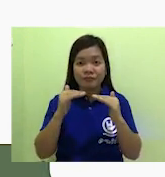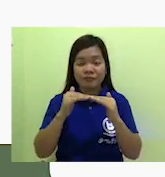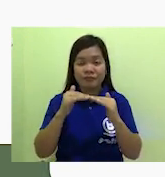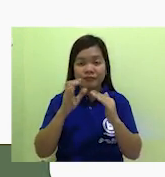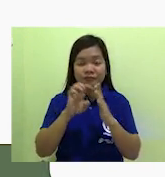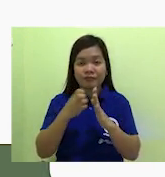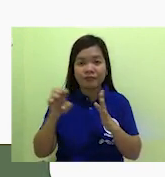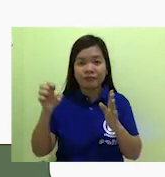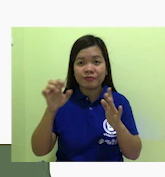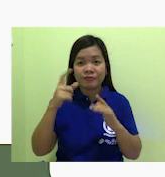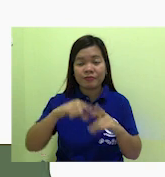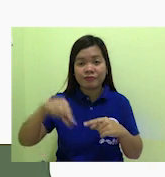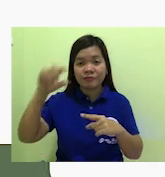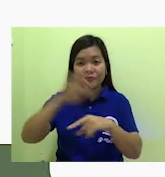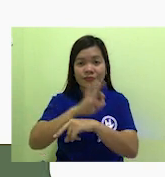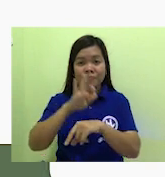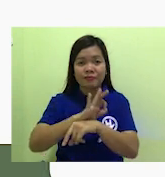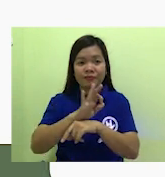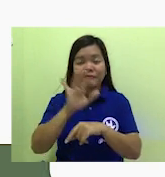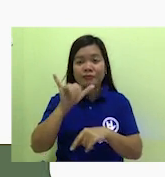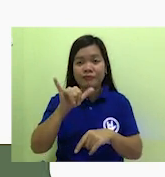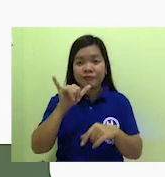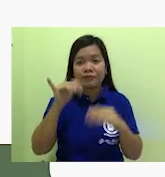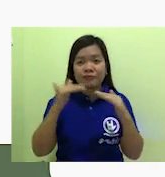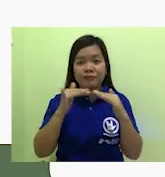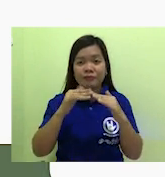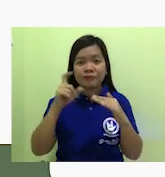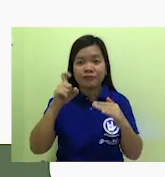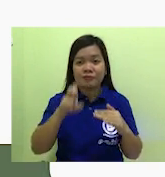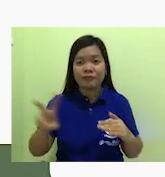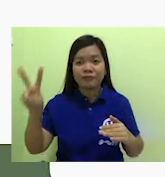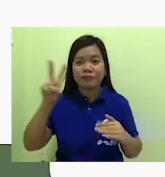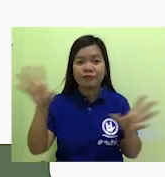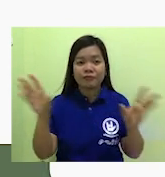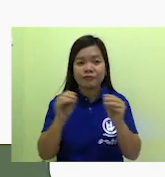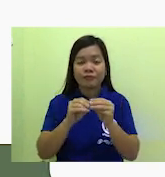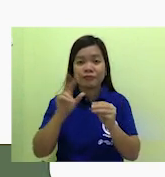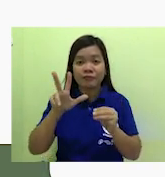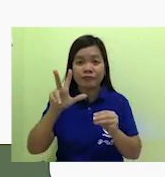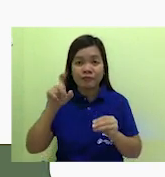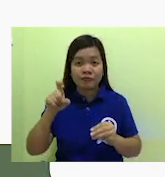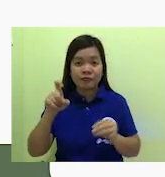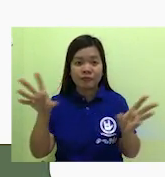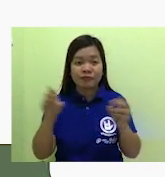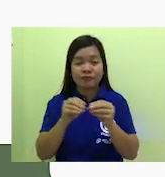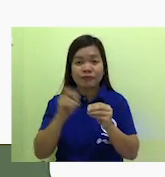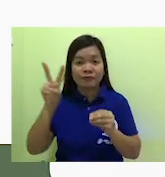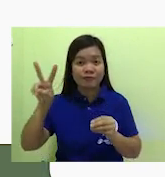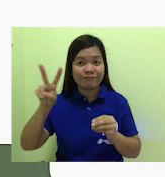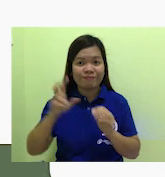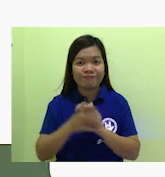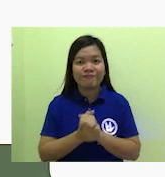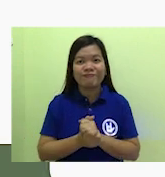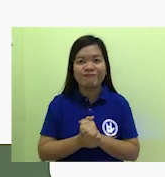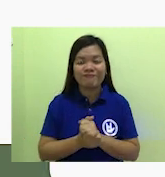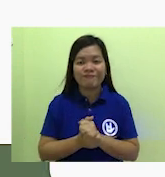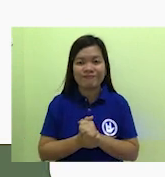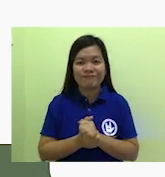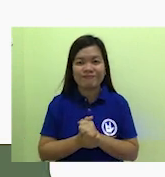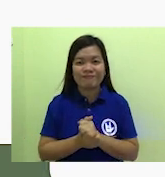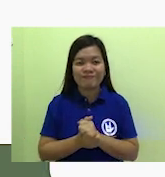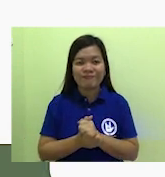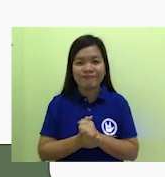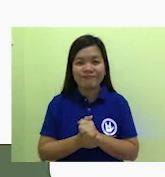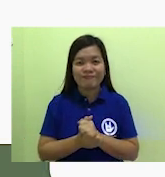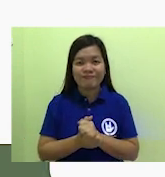the equation of the quadratic function is y equals x squared plus 3x plus